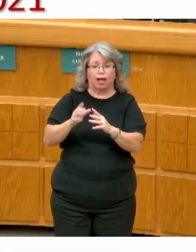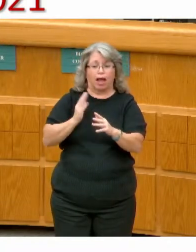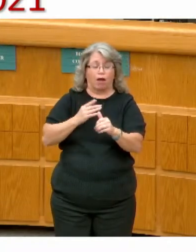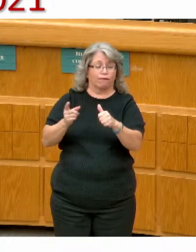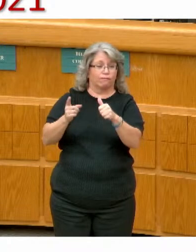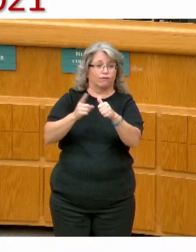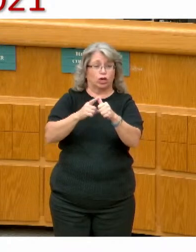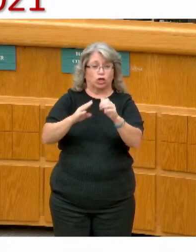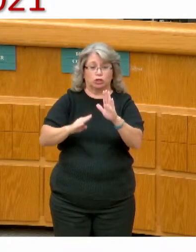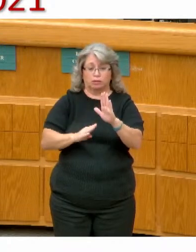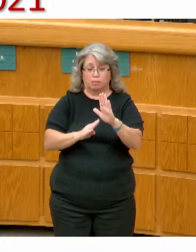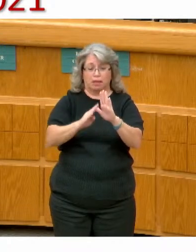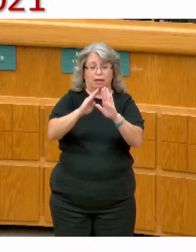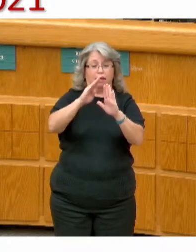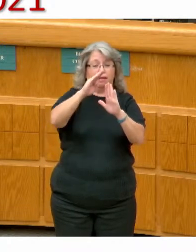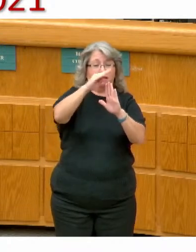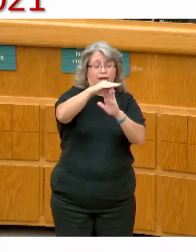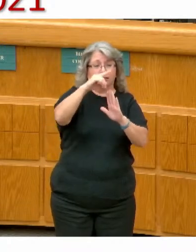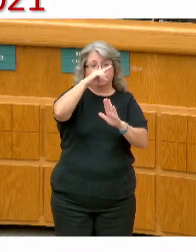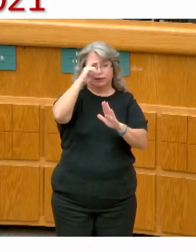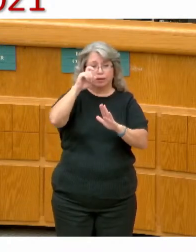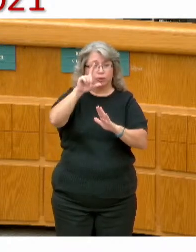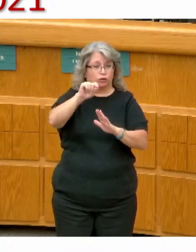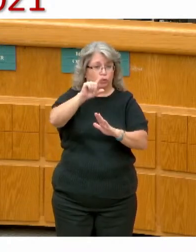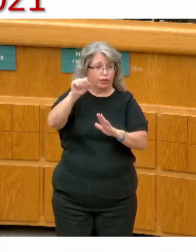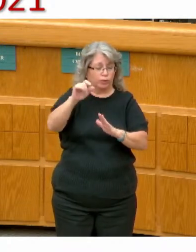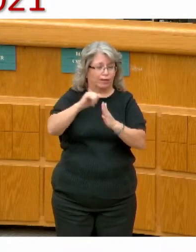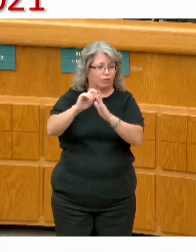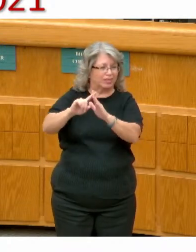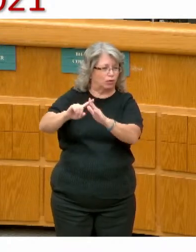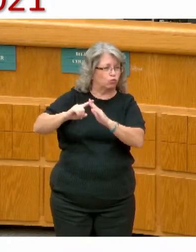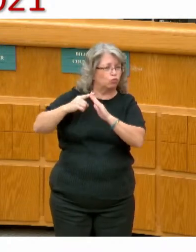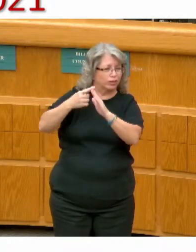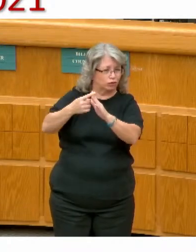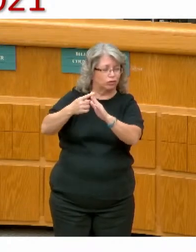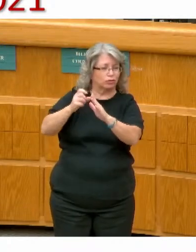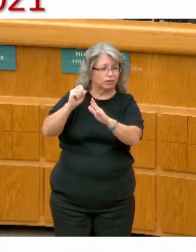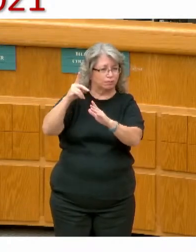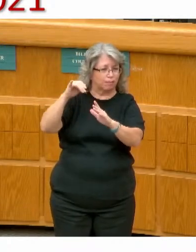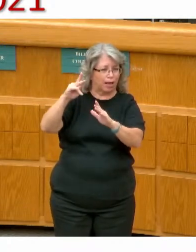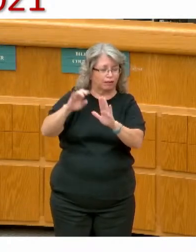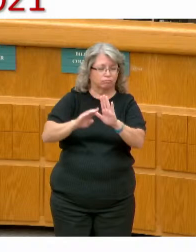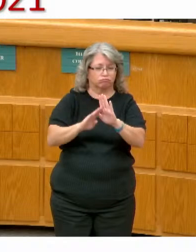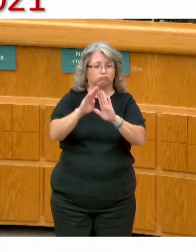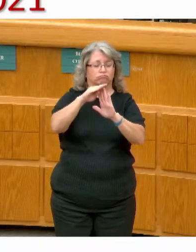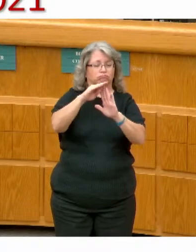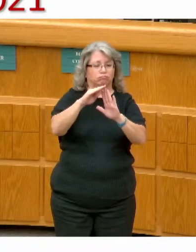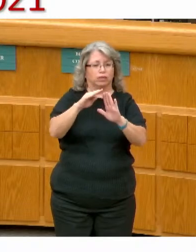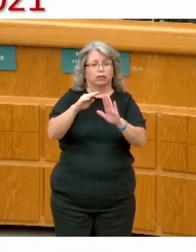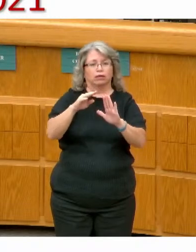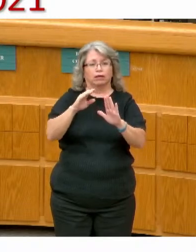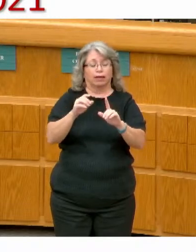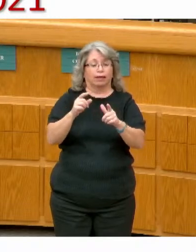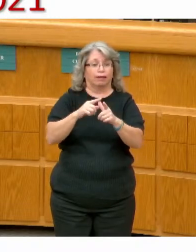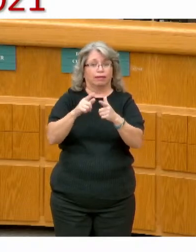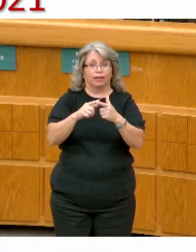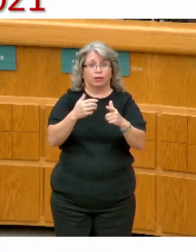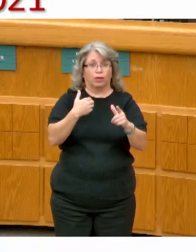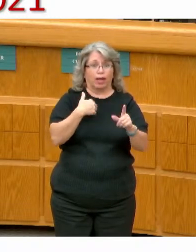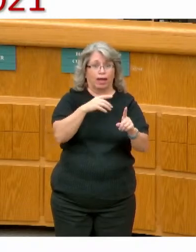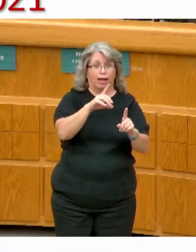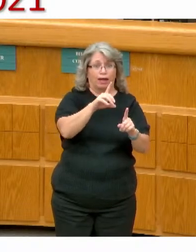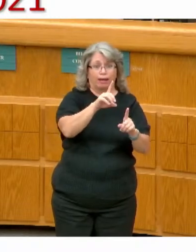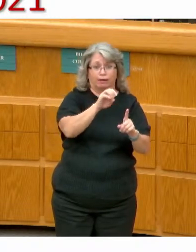That's the original SARS-CoV-2 spike. Then we had the Alpha variant, and then we had the Delta variant, and now we're